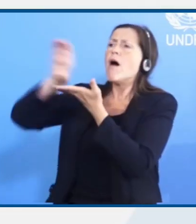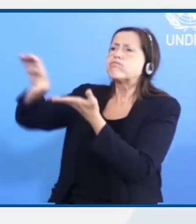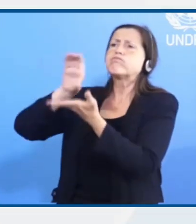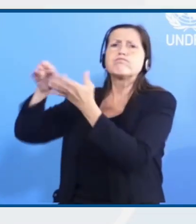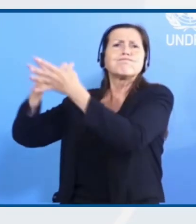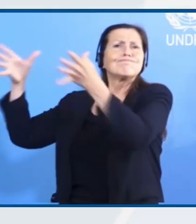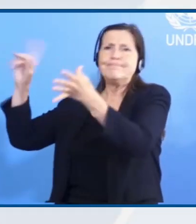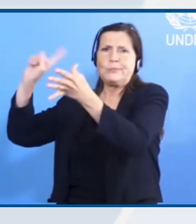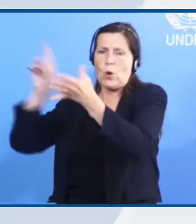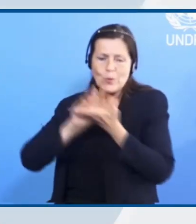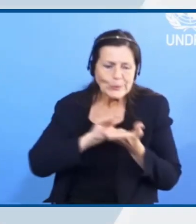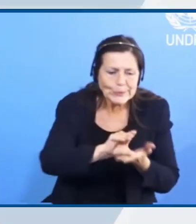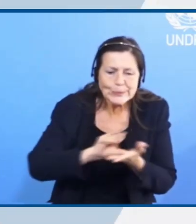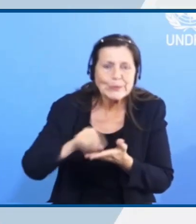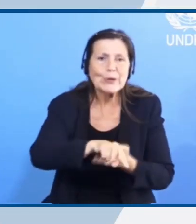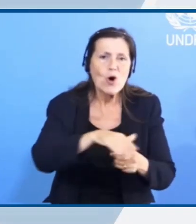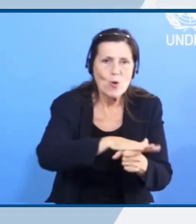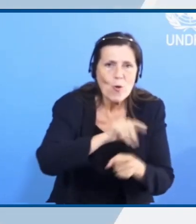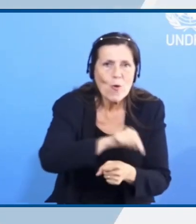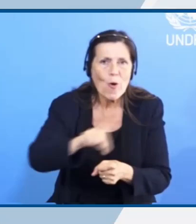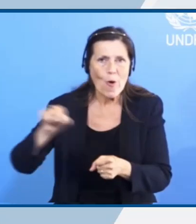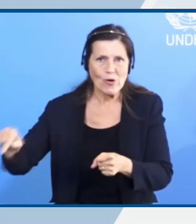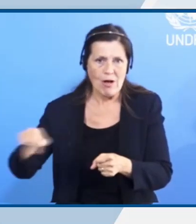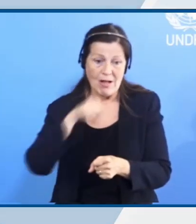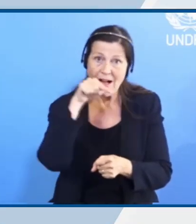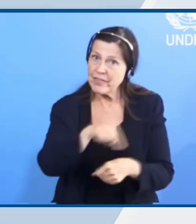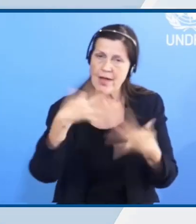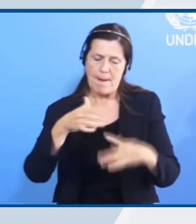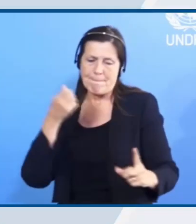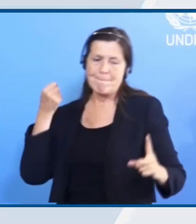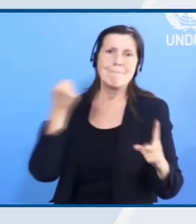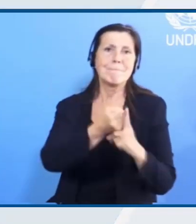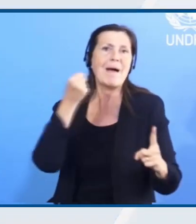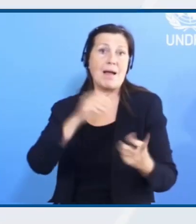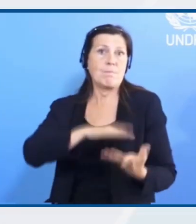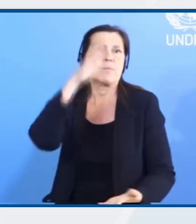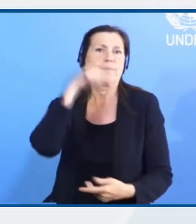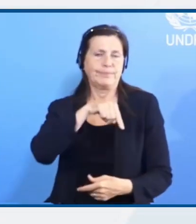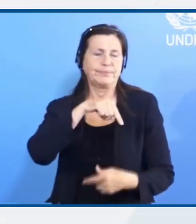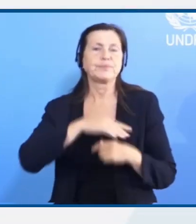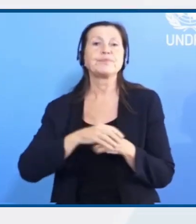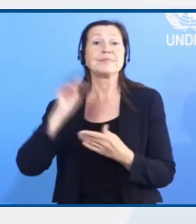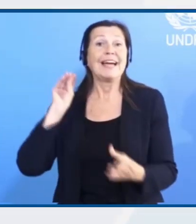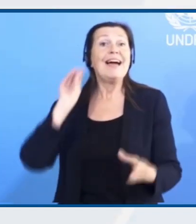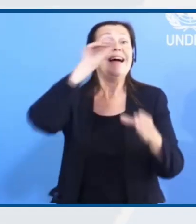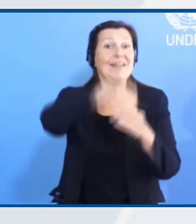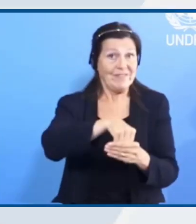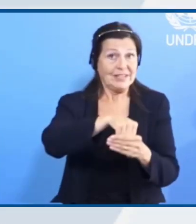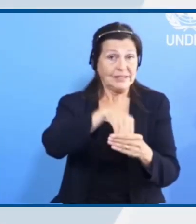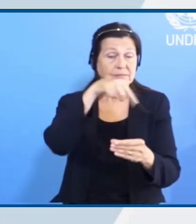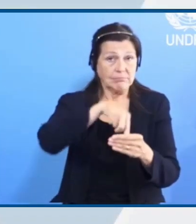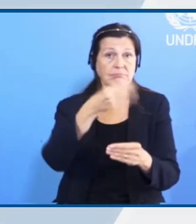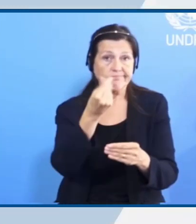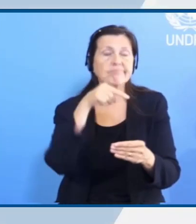local governments if we are serious about impact. We also know that investment that is very